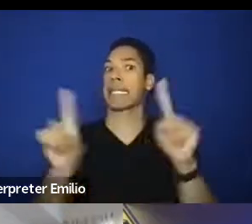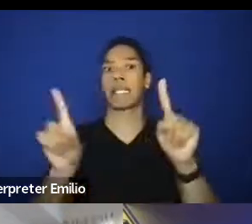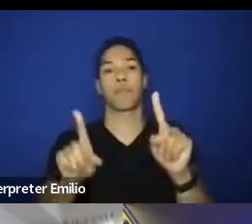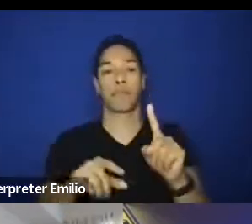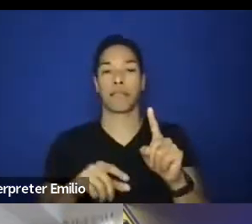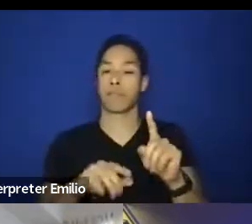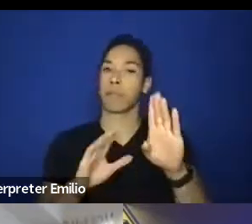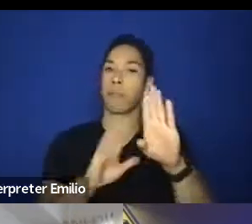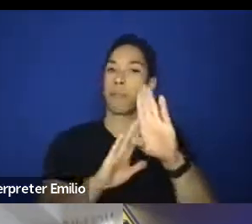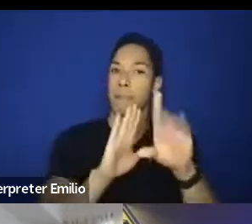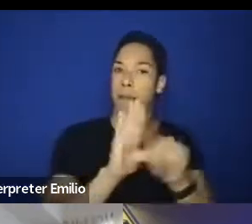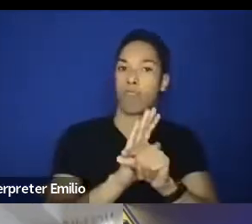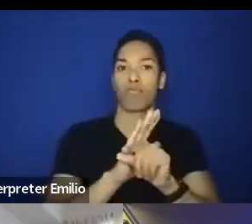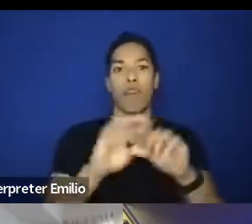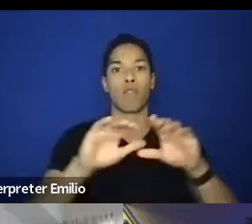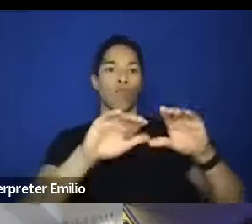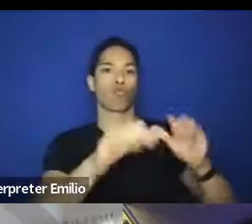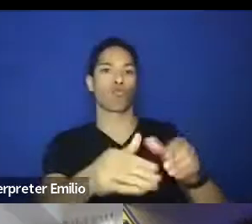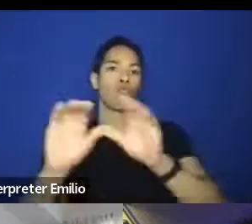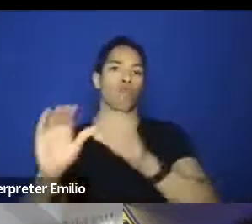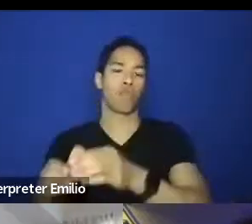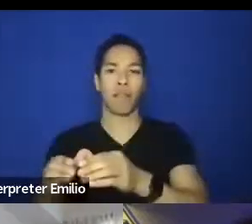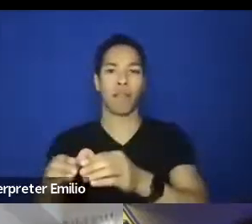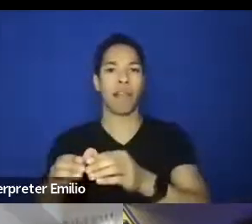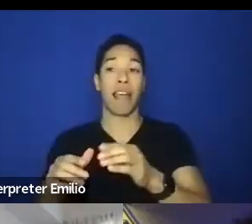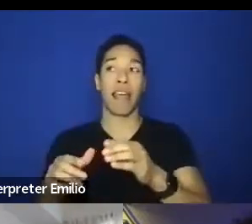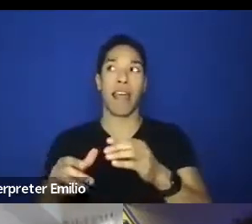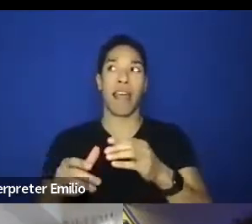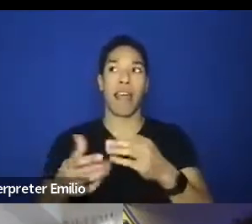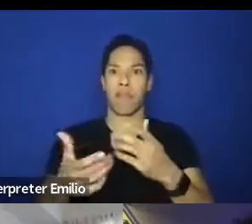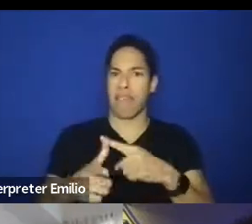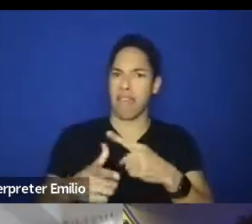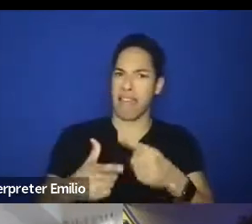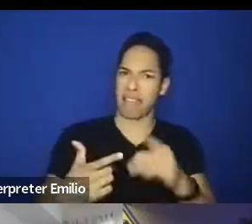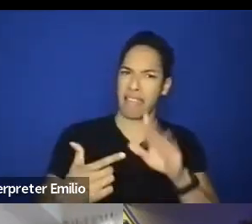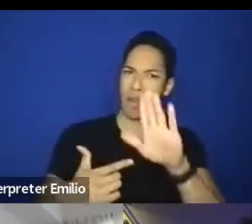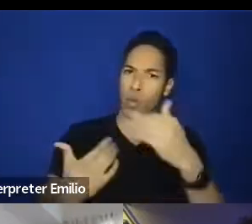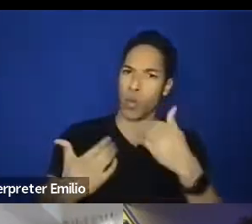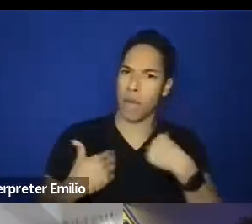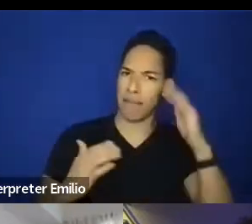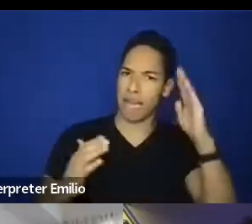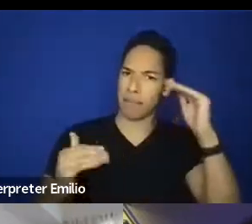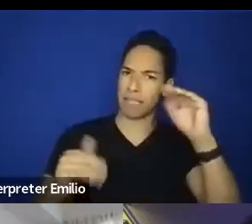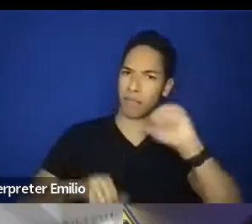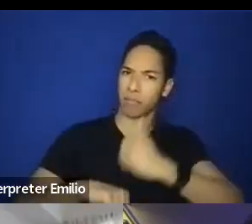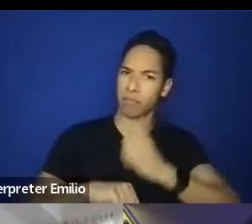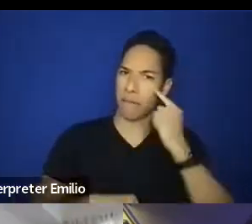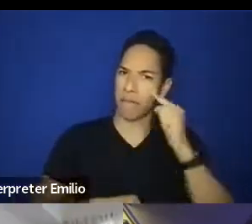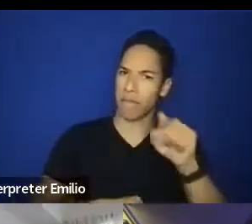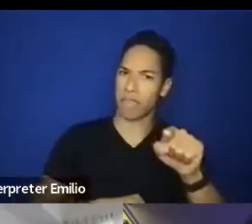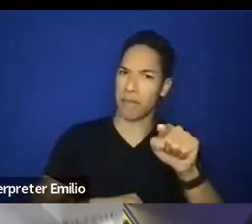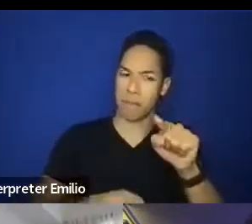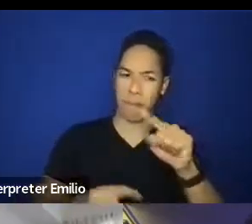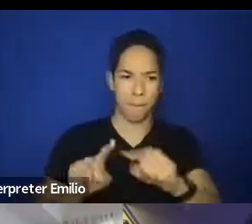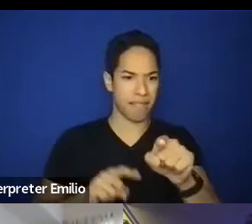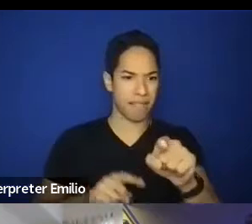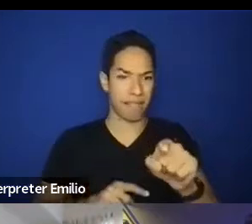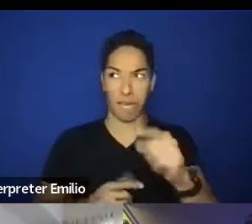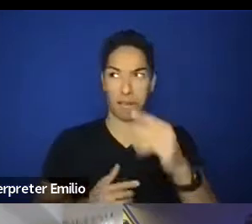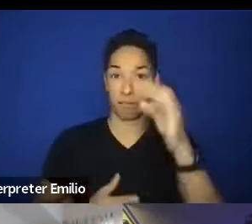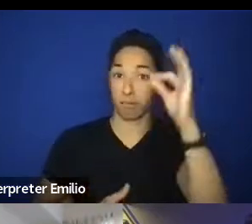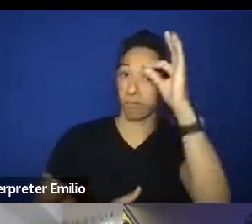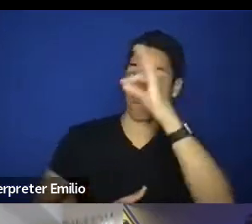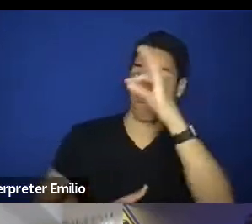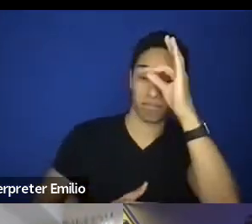or something, and then have these invisible expectations for this person, that they are not only aware of the